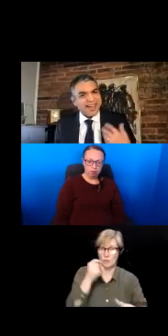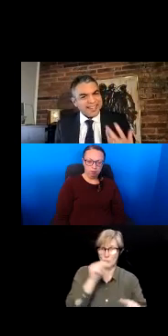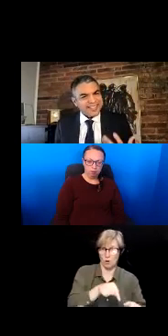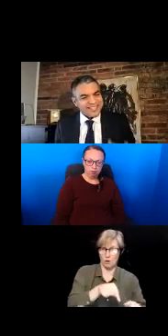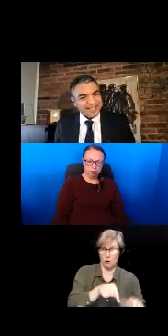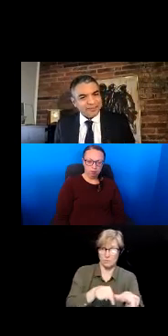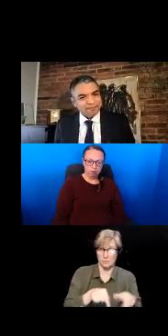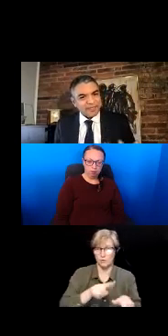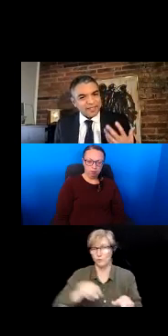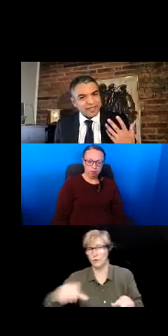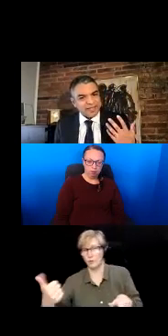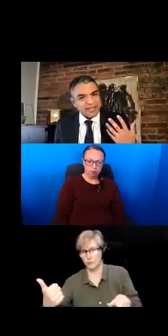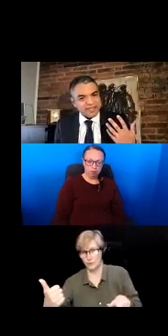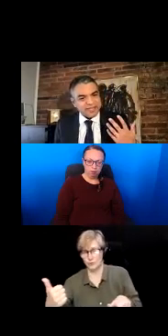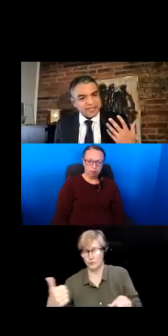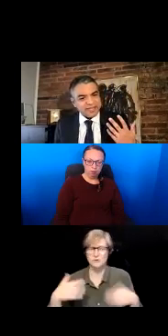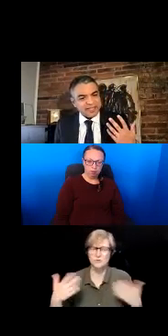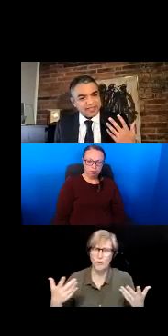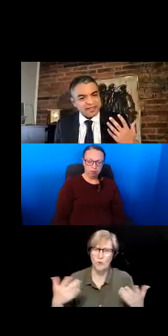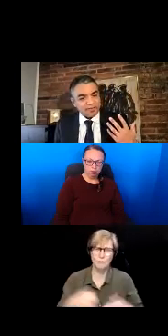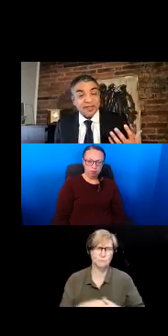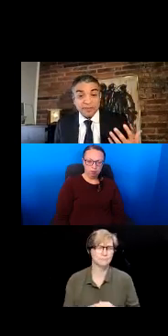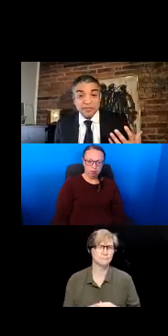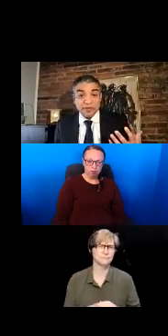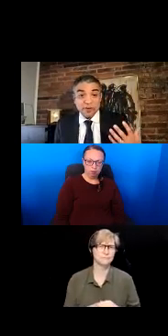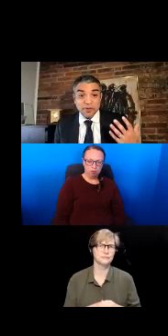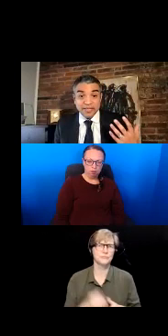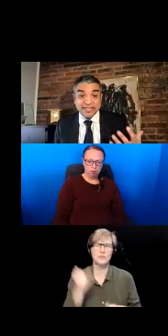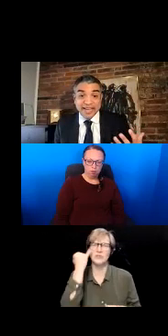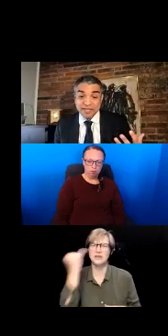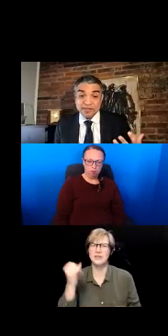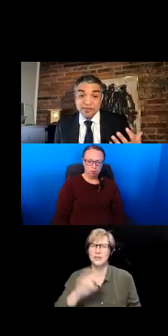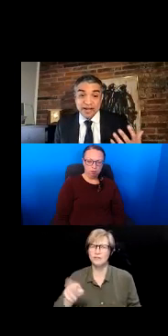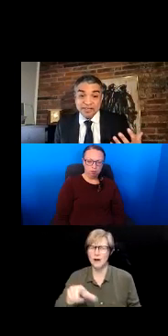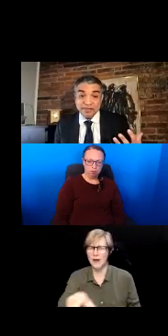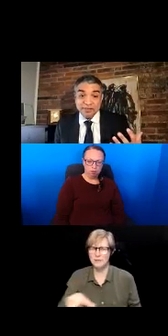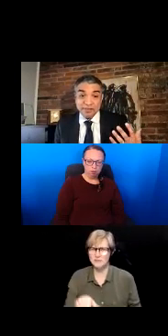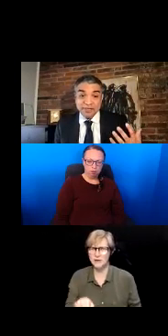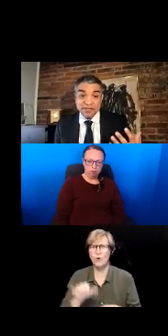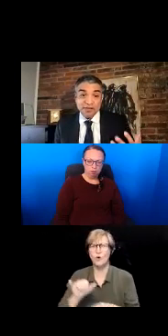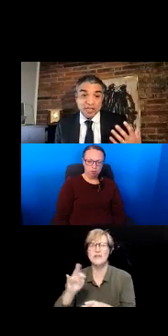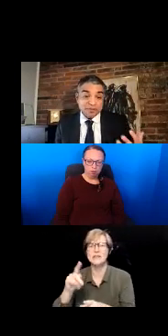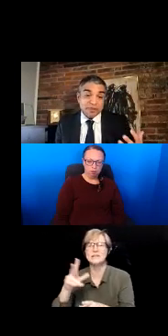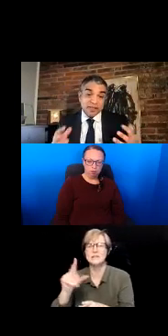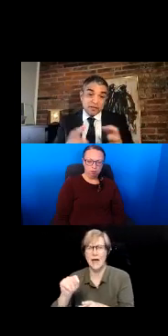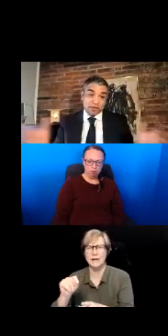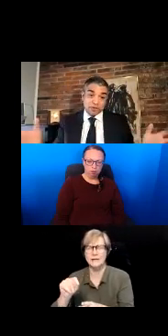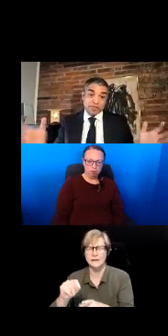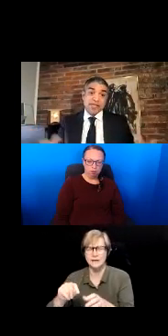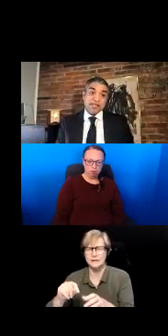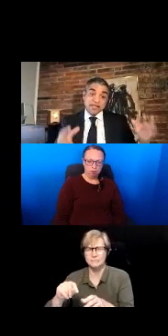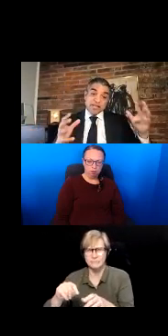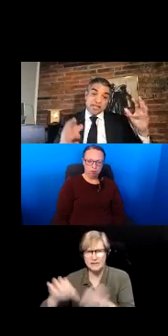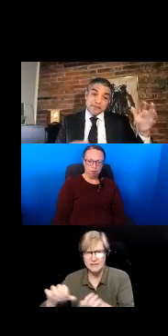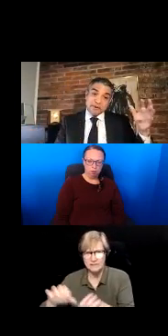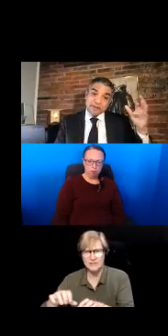the idea that right hemisphere or the intact hemisphere activity might be deleterious comes from the notion